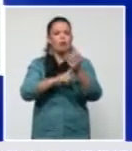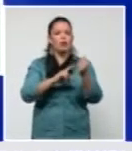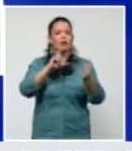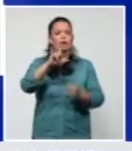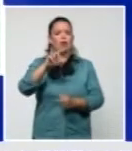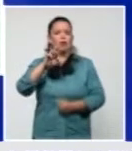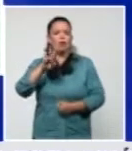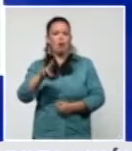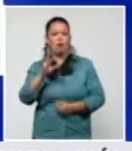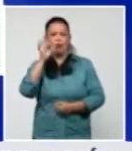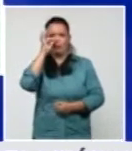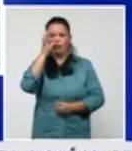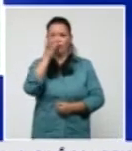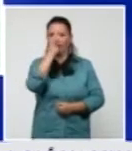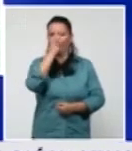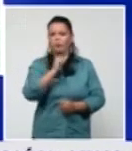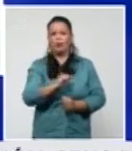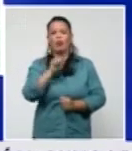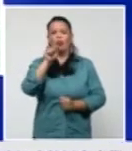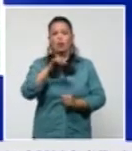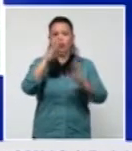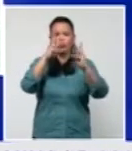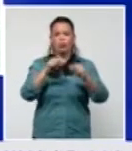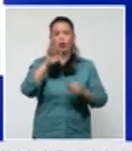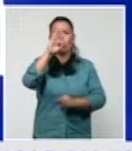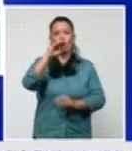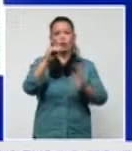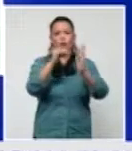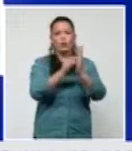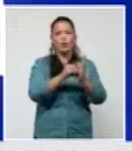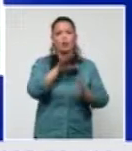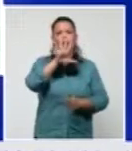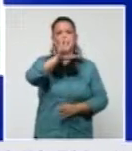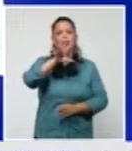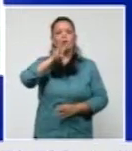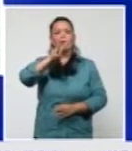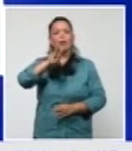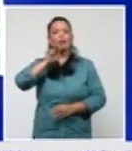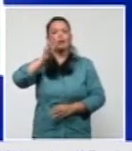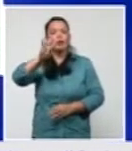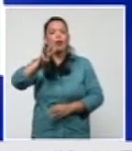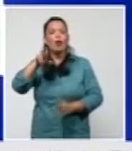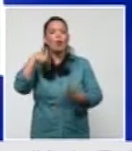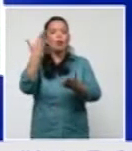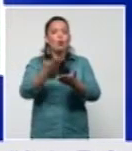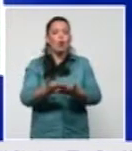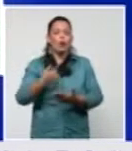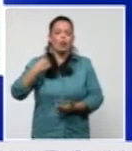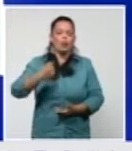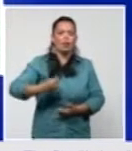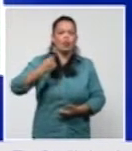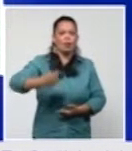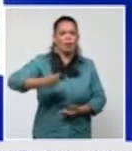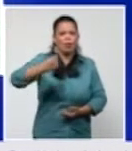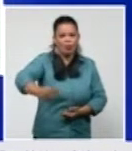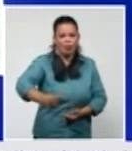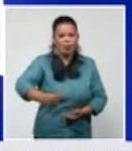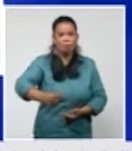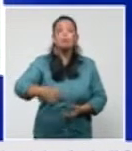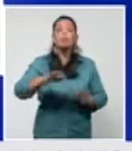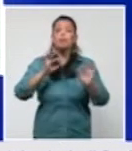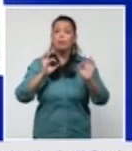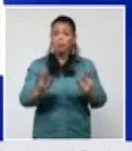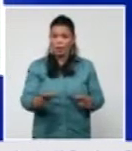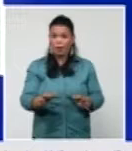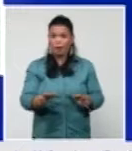by Pinar del Rio with 23.3%, then Sancti Spiritus with 8.5%, and Ciego de Ávila